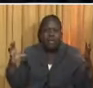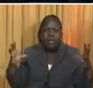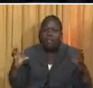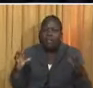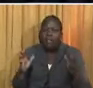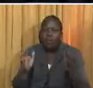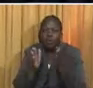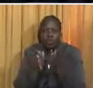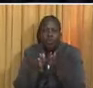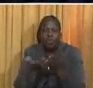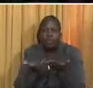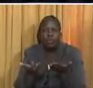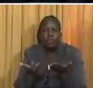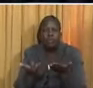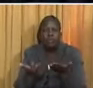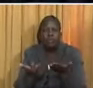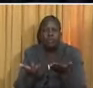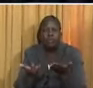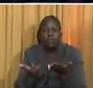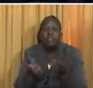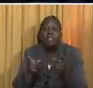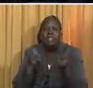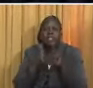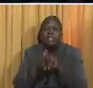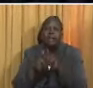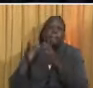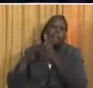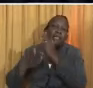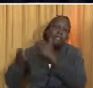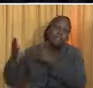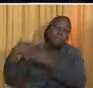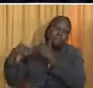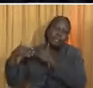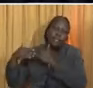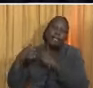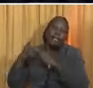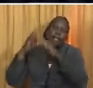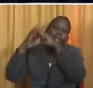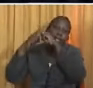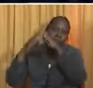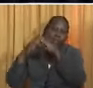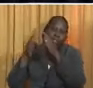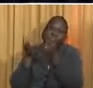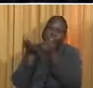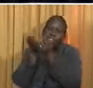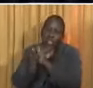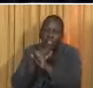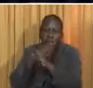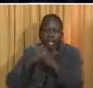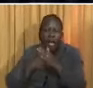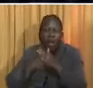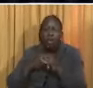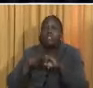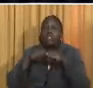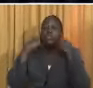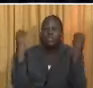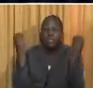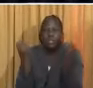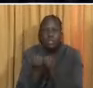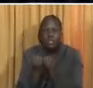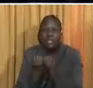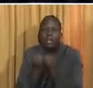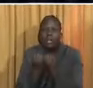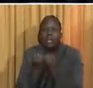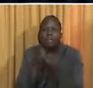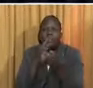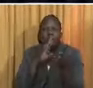may be, history, experiences, and changes in society would necessitate corresponding